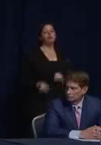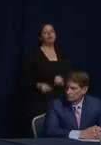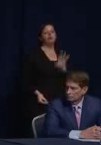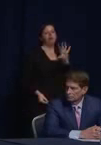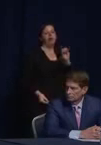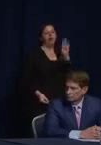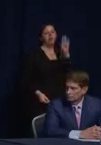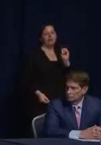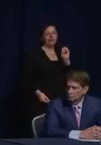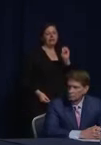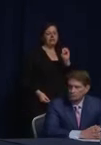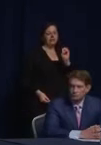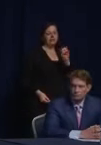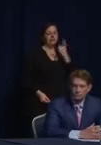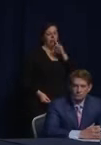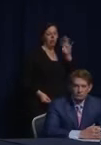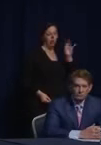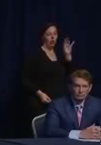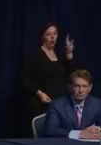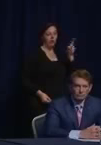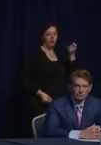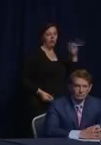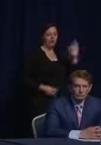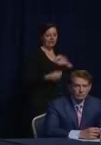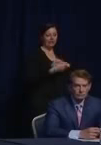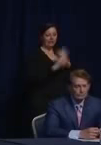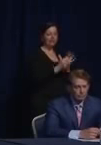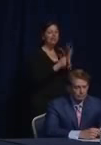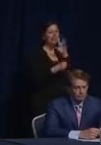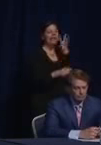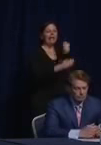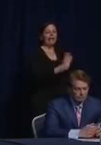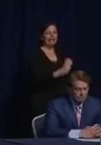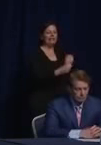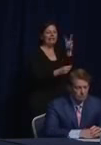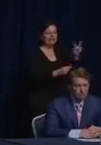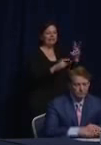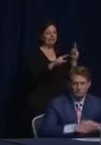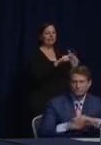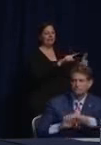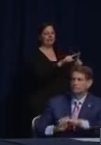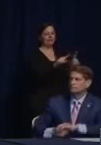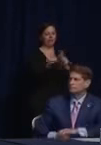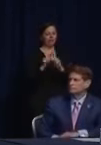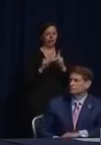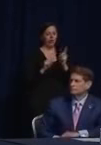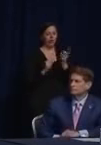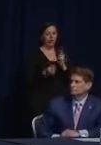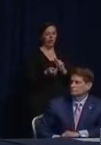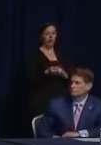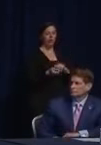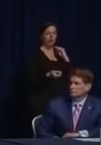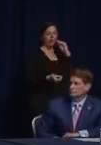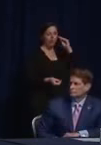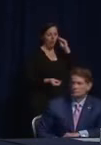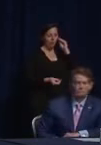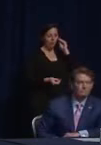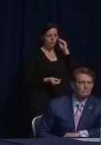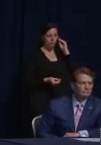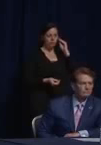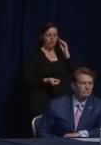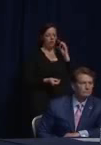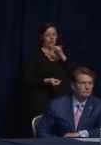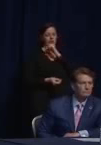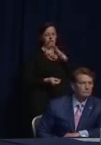home assisted living facilities. Last night, I ordered curtailing admissions, all admissions to